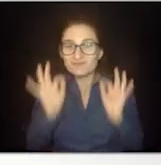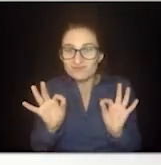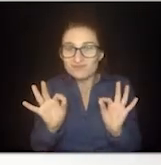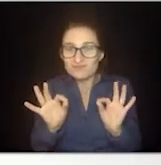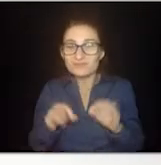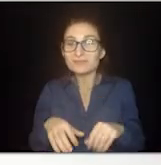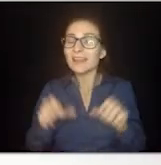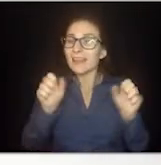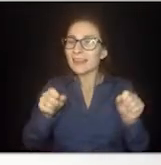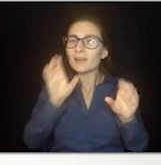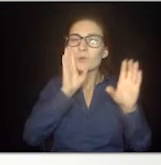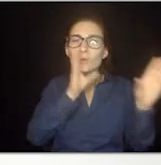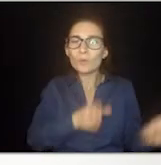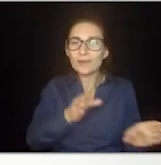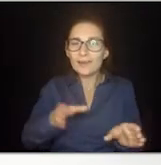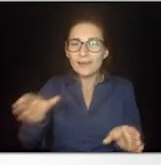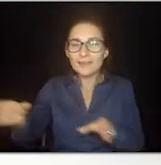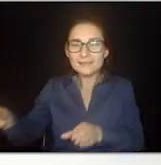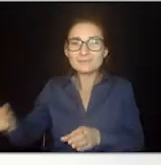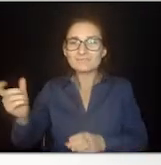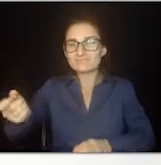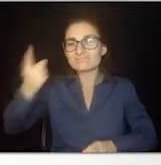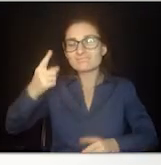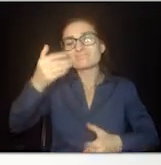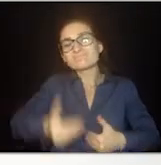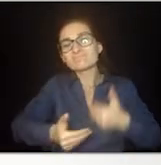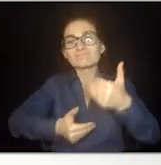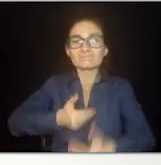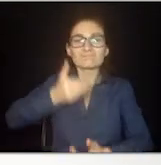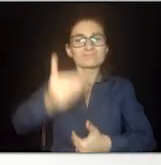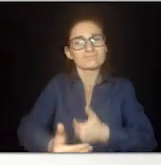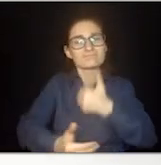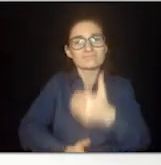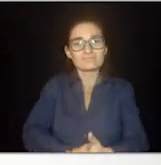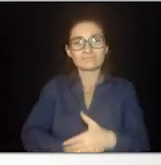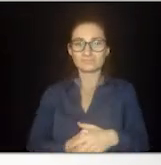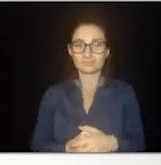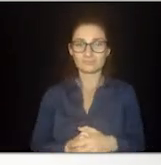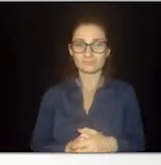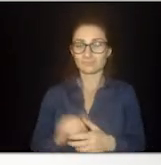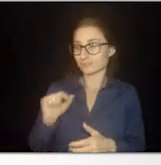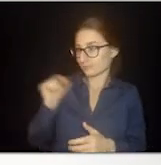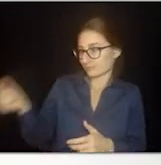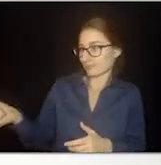It helps them organize and understand what's going to happen.